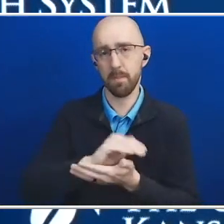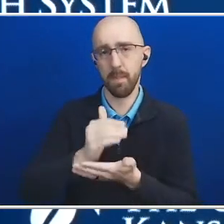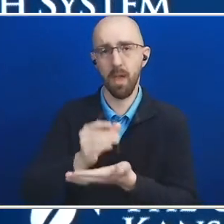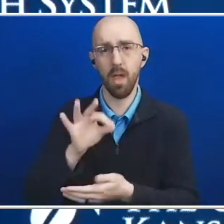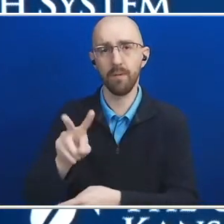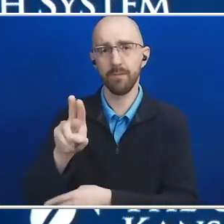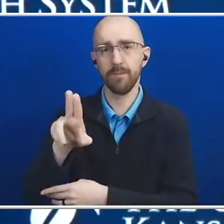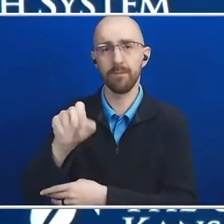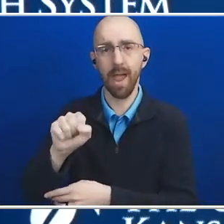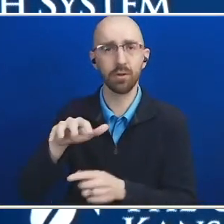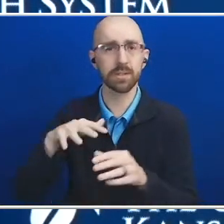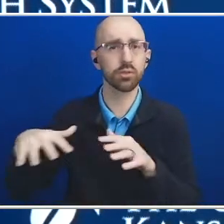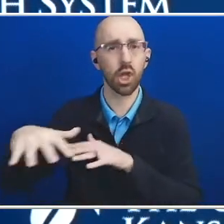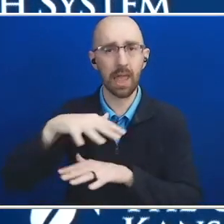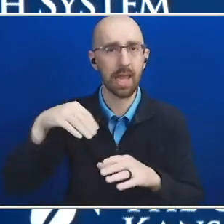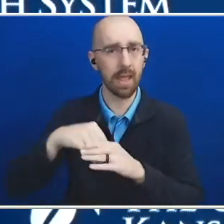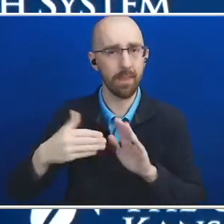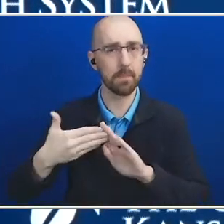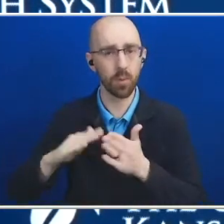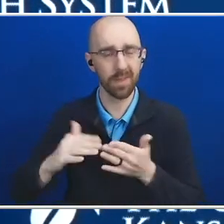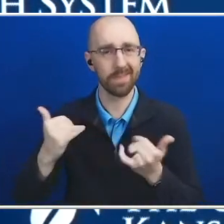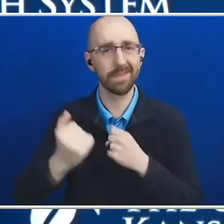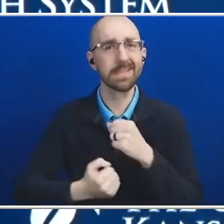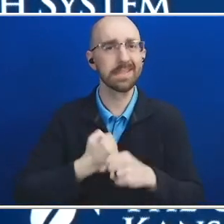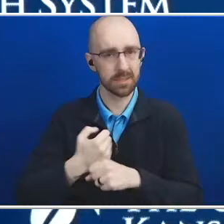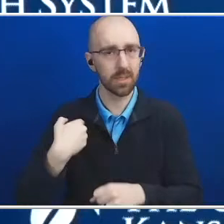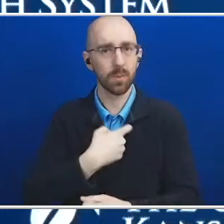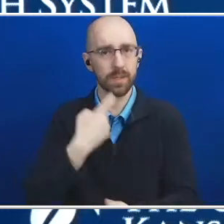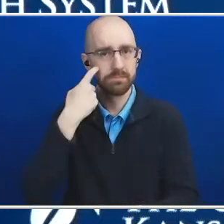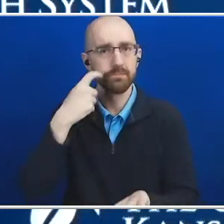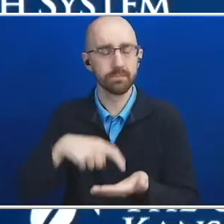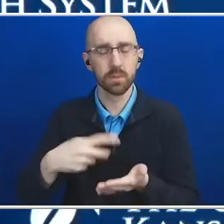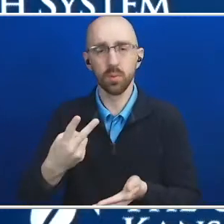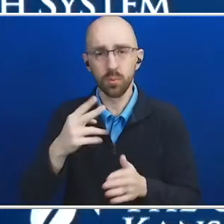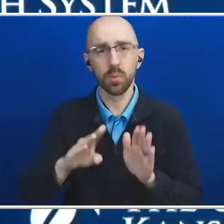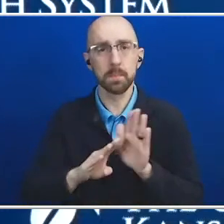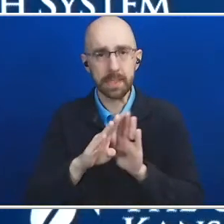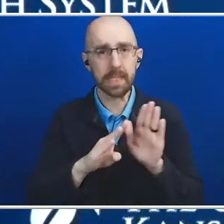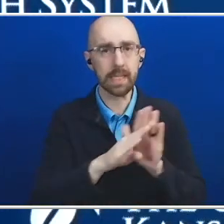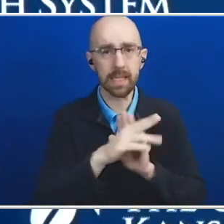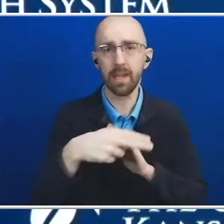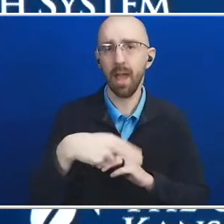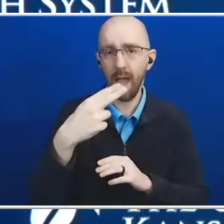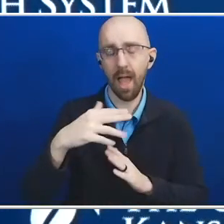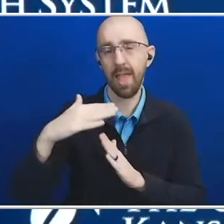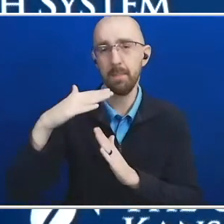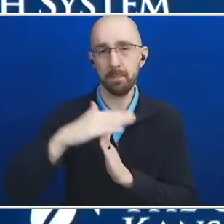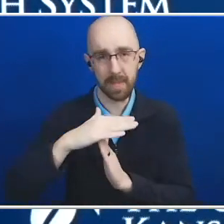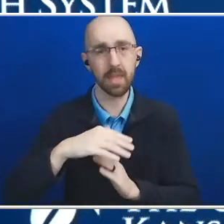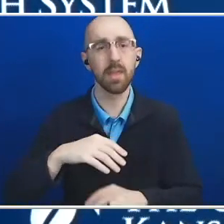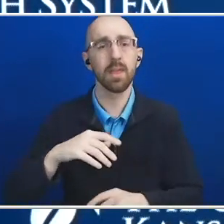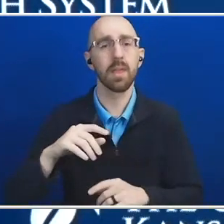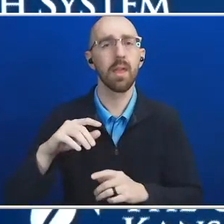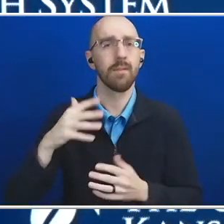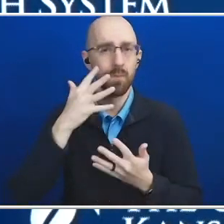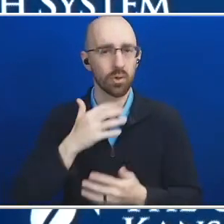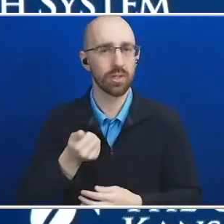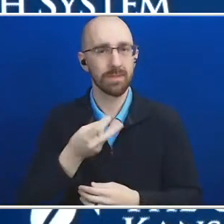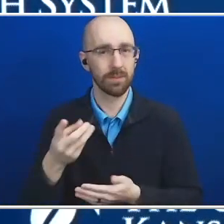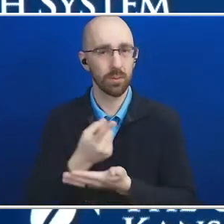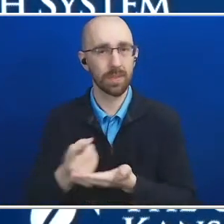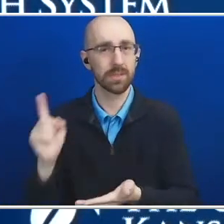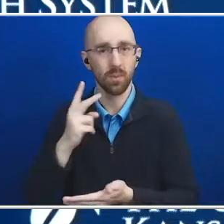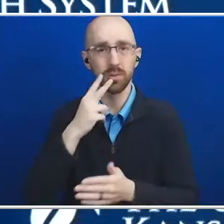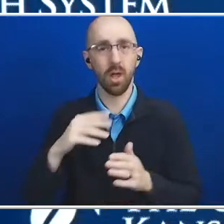in the community. You know, this year we did see those two high peaks. We saw that first peak, and then unfortunately a couple weeks ago we saw a second